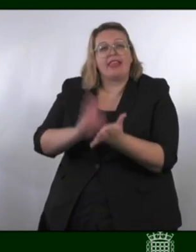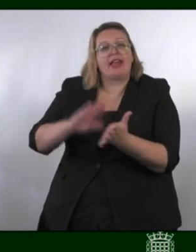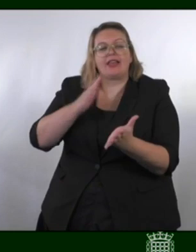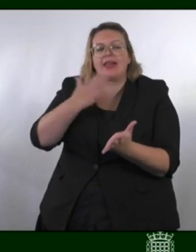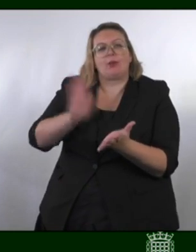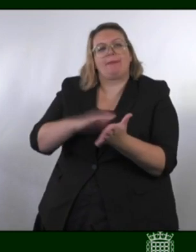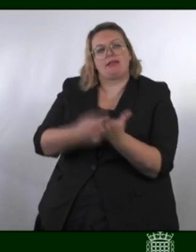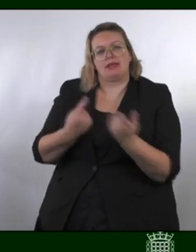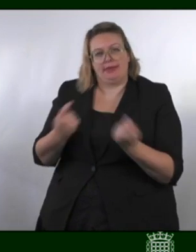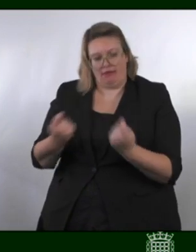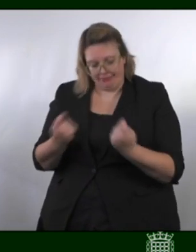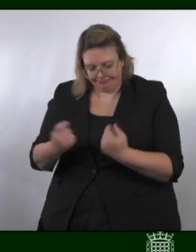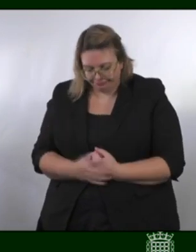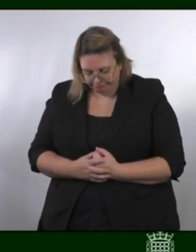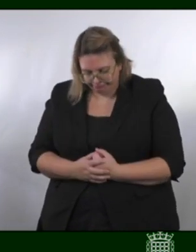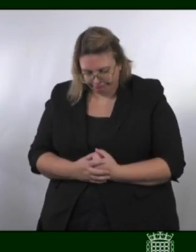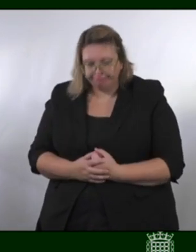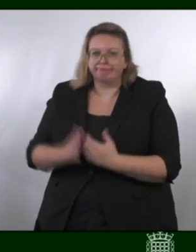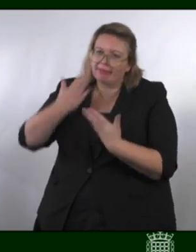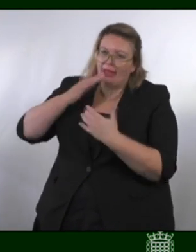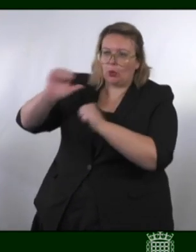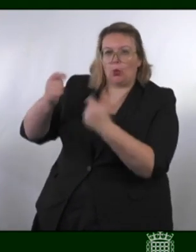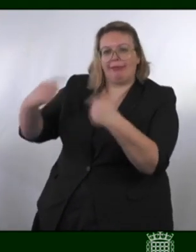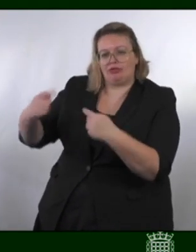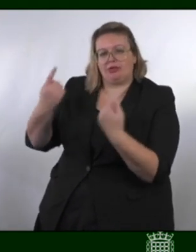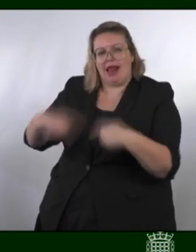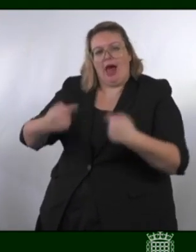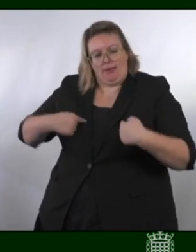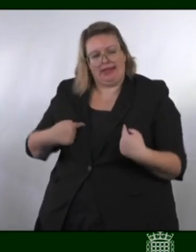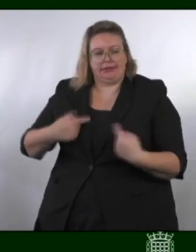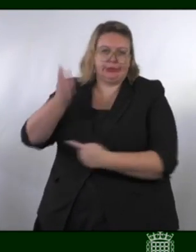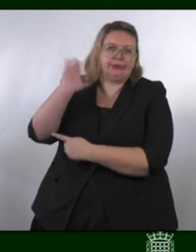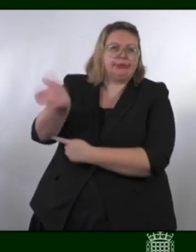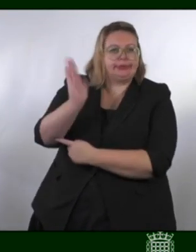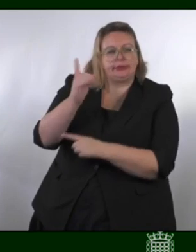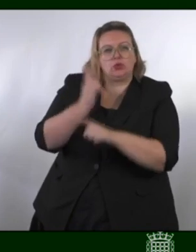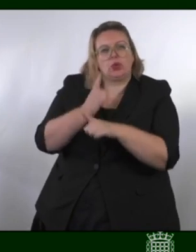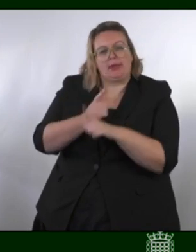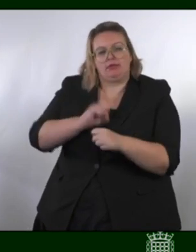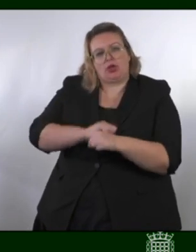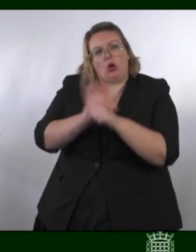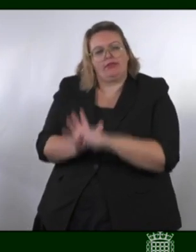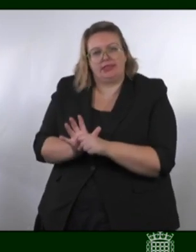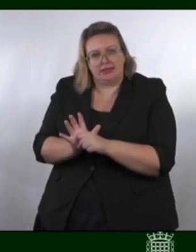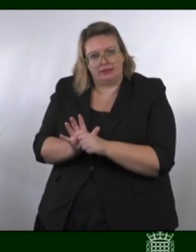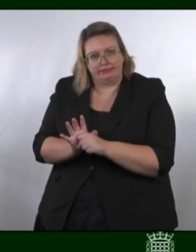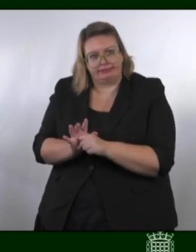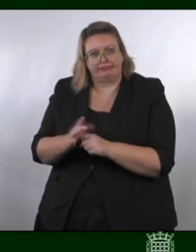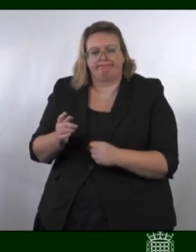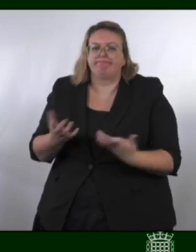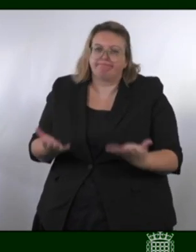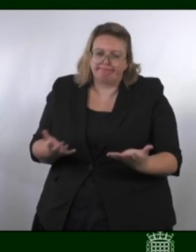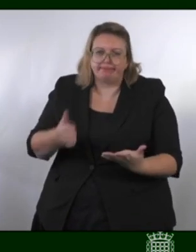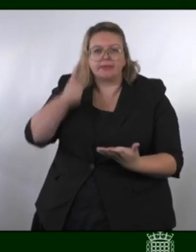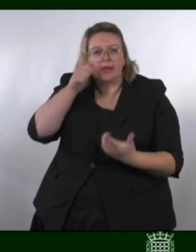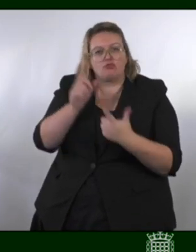Speaker, with permission, I'd like to make a statement on coronavirus, further to the statement my right honourable friend made last